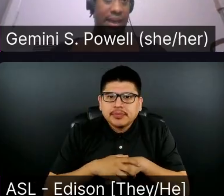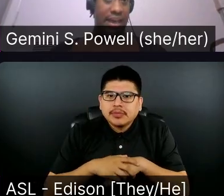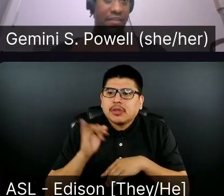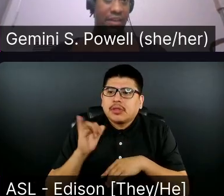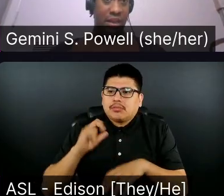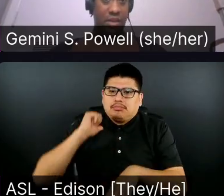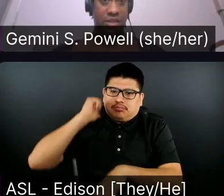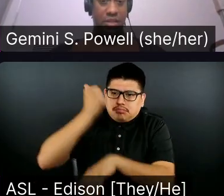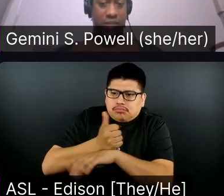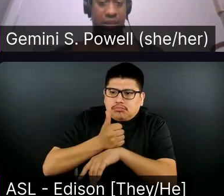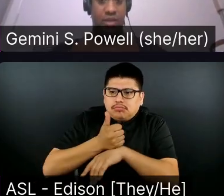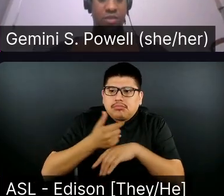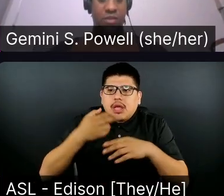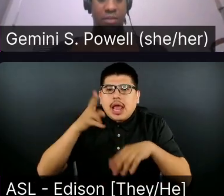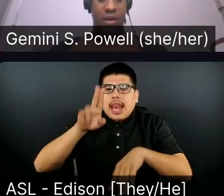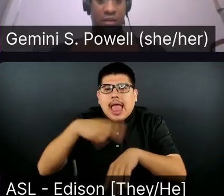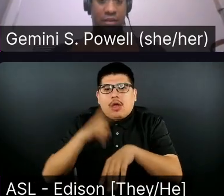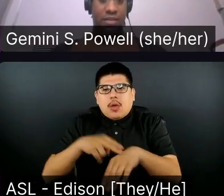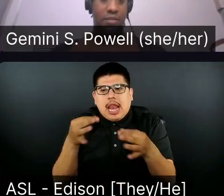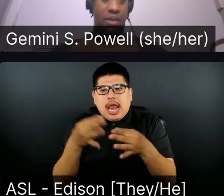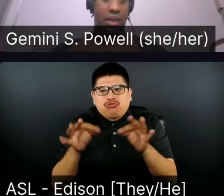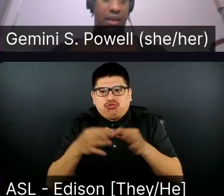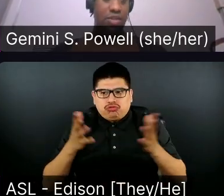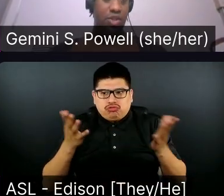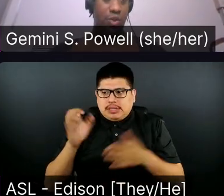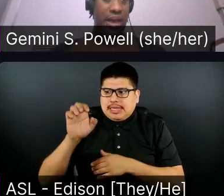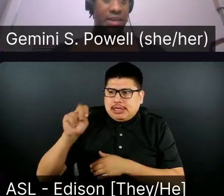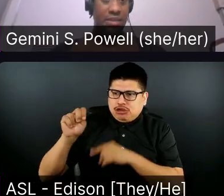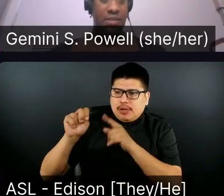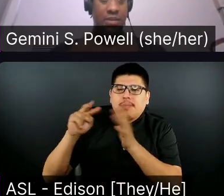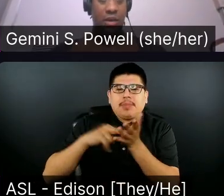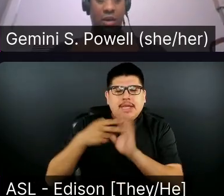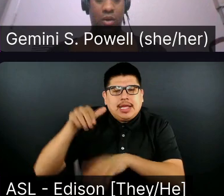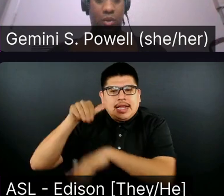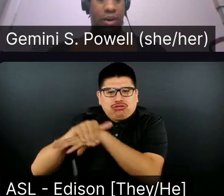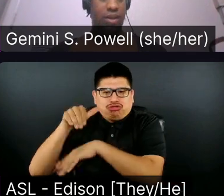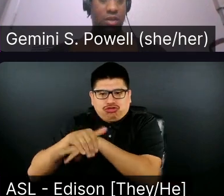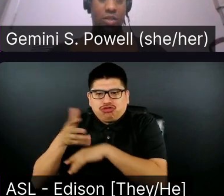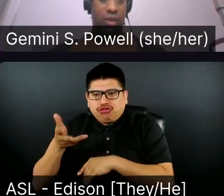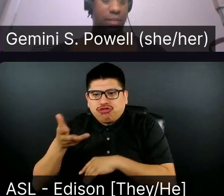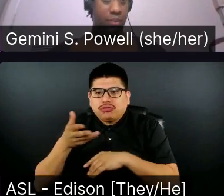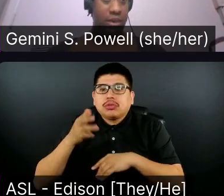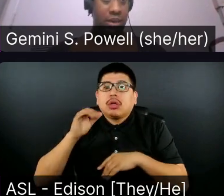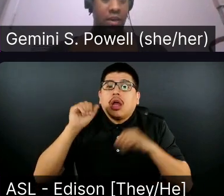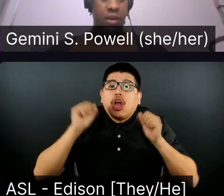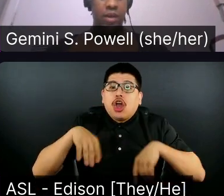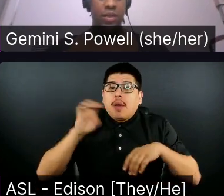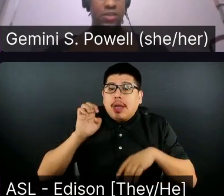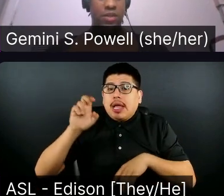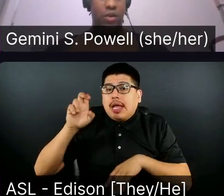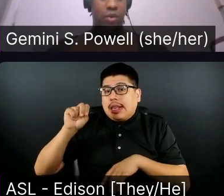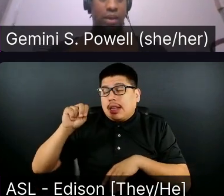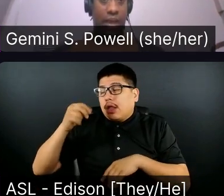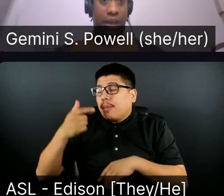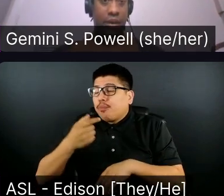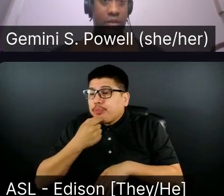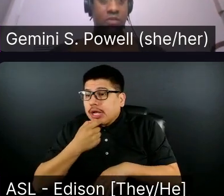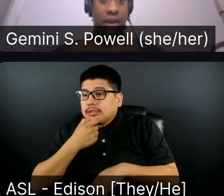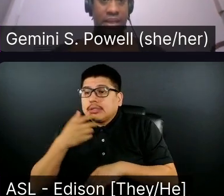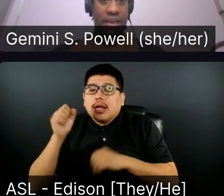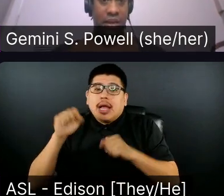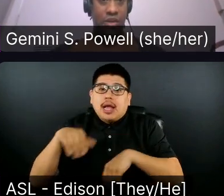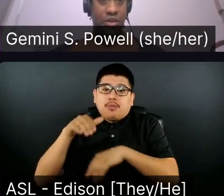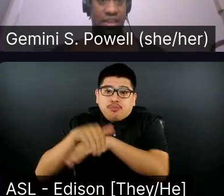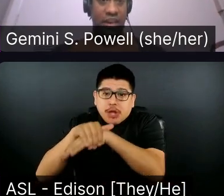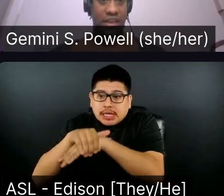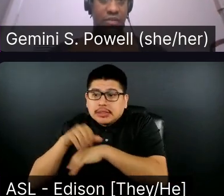here, I have English. This can also be modified to be English US or English Great Britain. So it goes